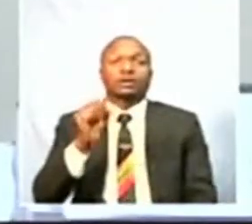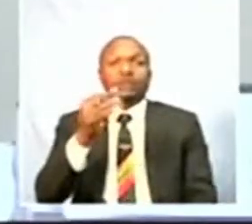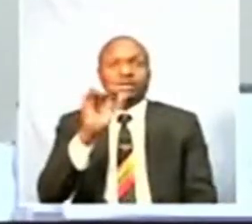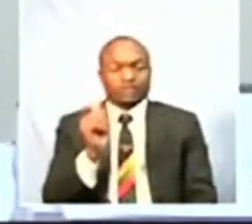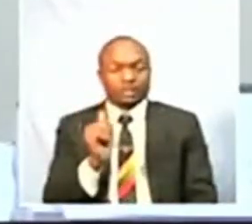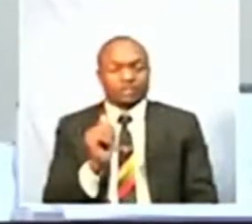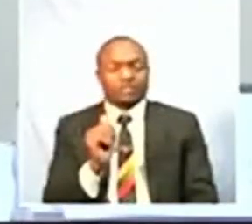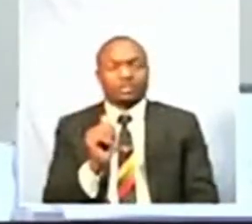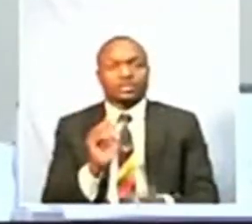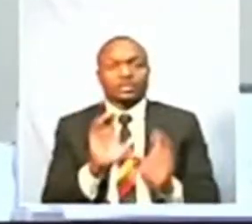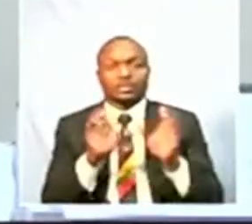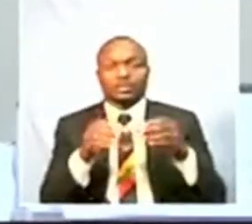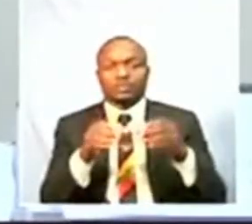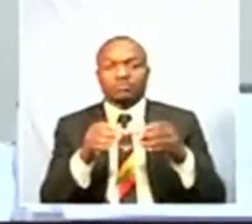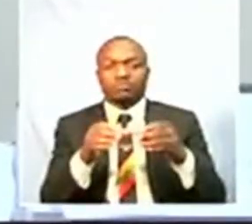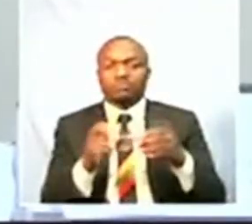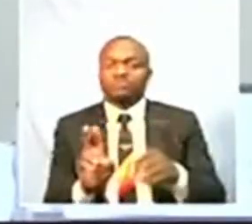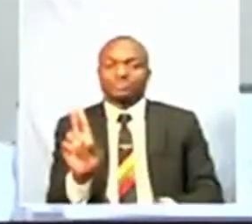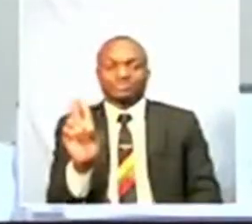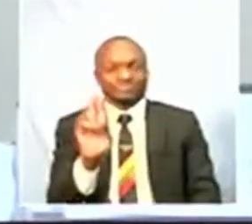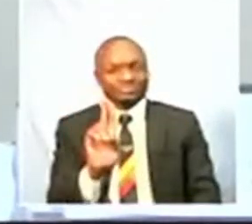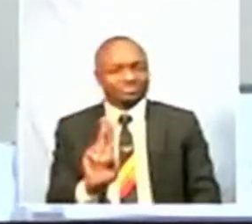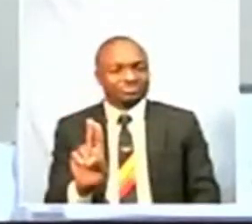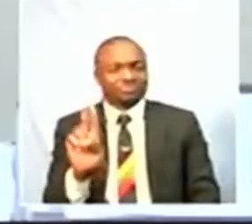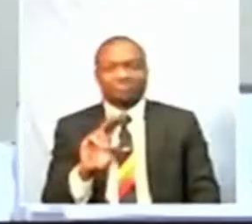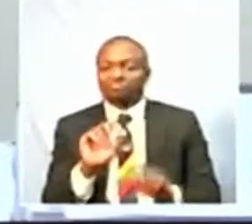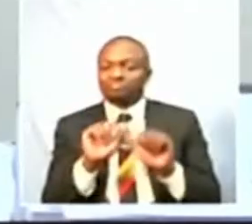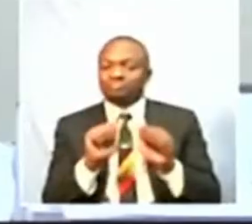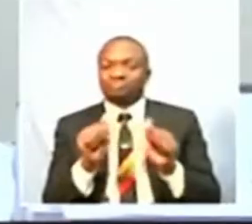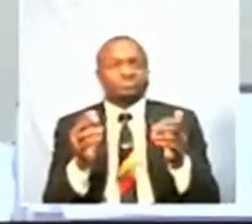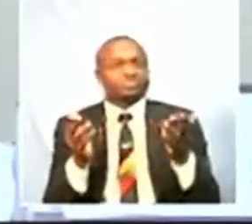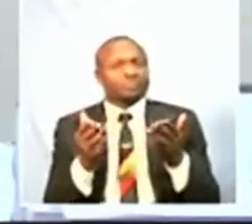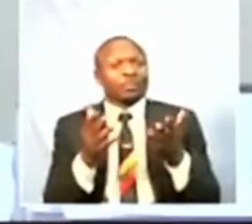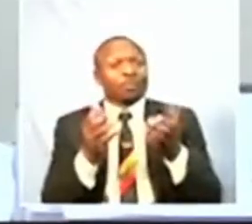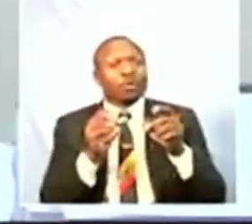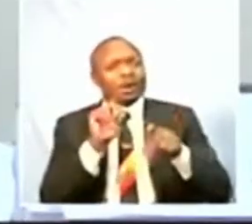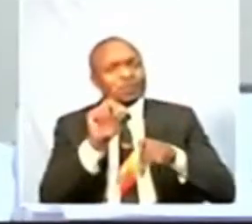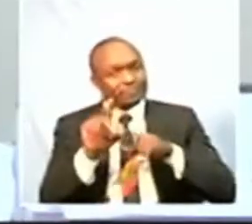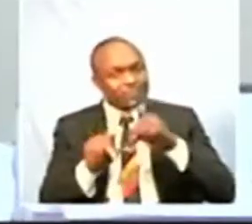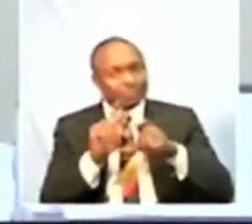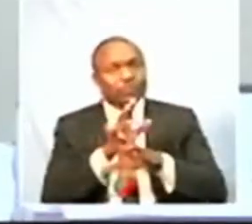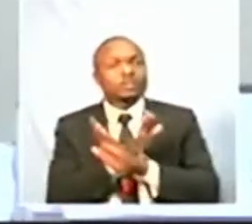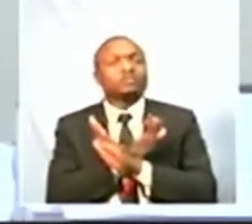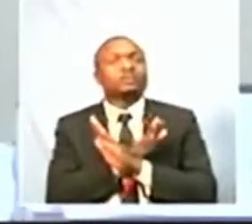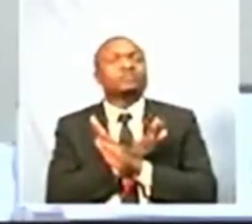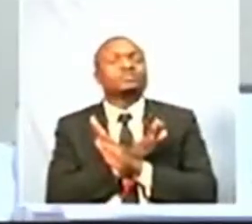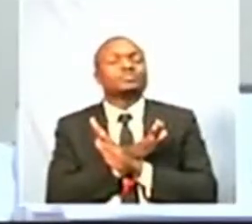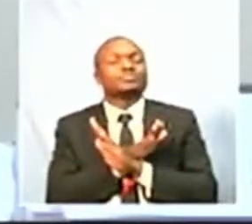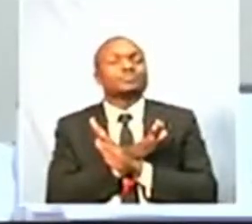not being utilized accordingly. We want the people of Zambia.